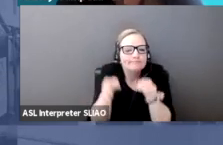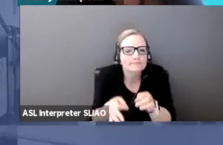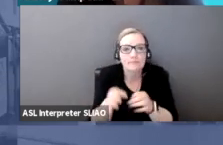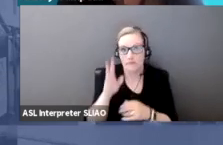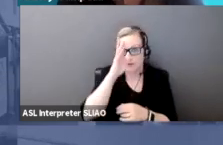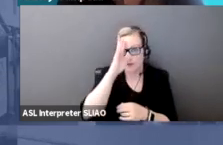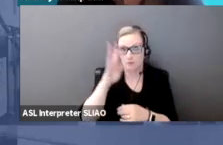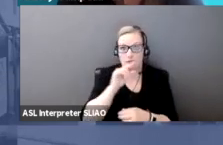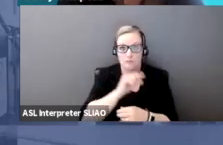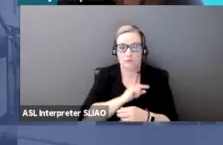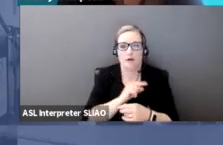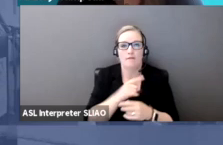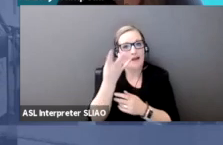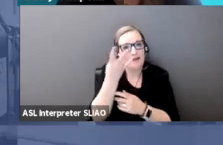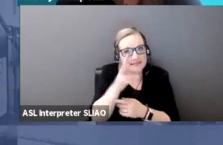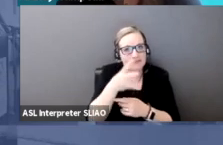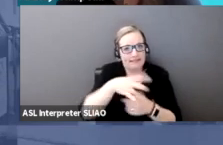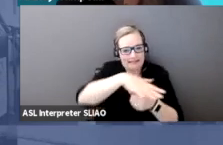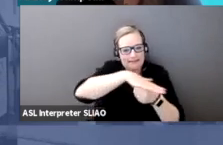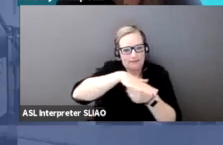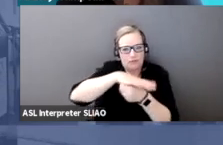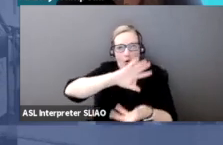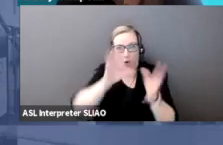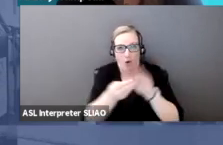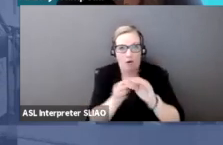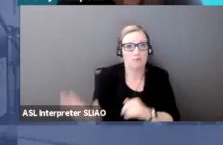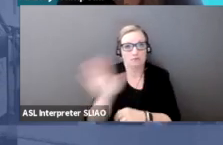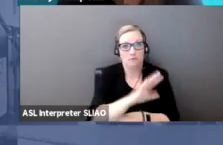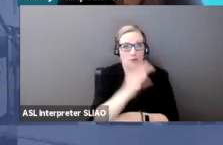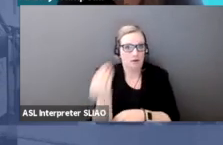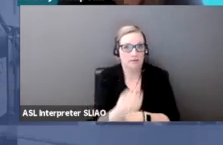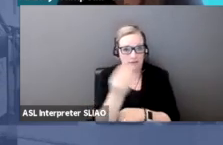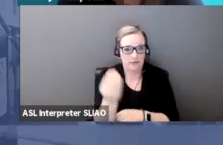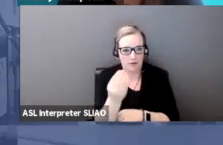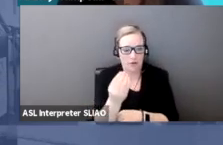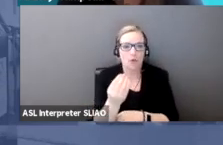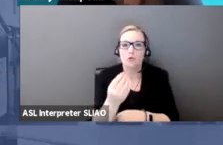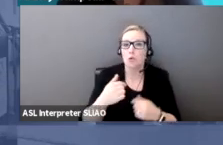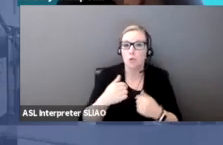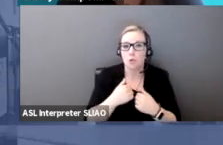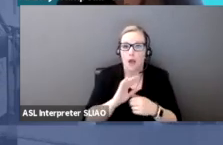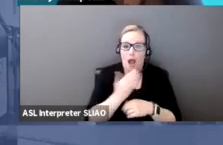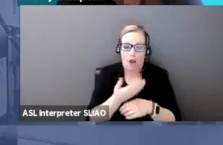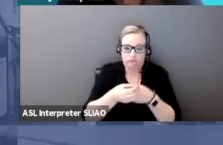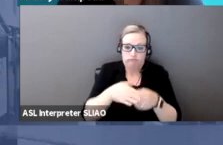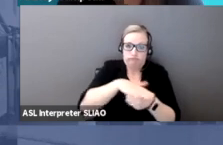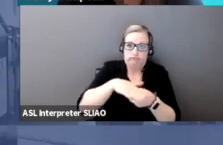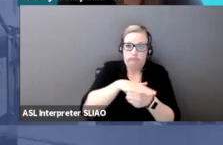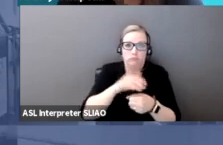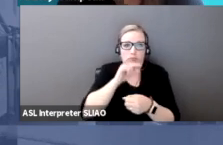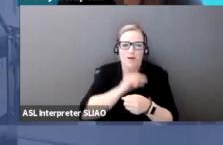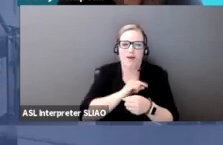one of 17 regional innovation centers in Ontario, and while we're located in Guelph, we do serve the entire region of